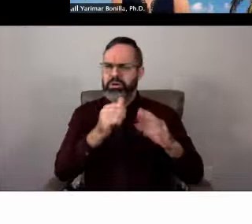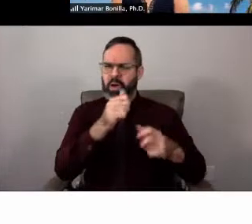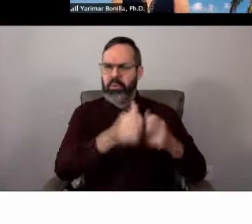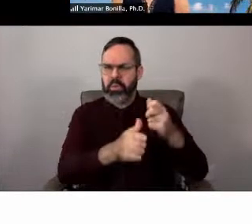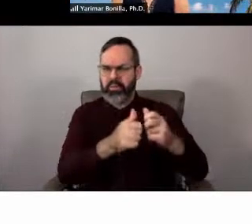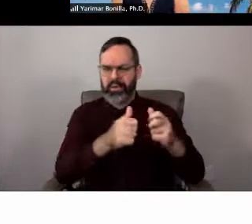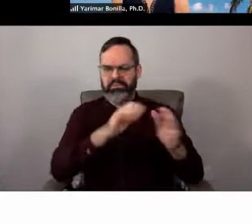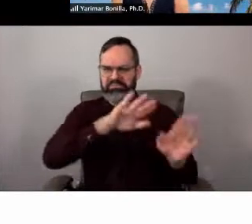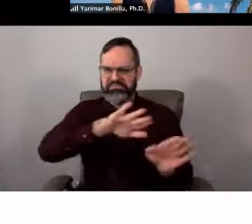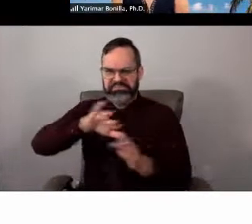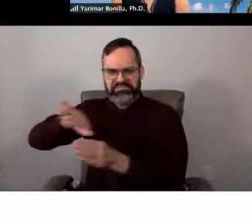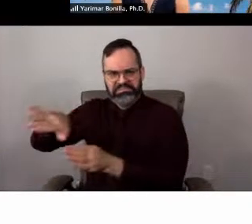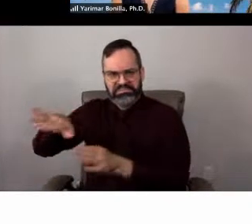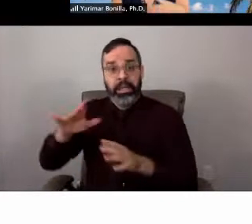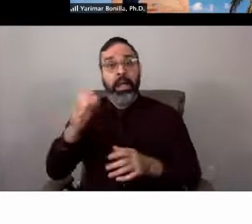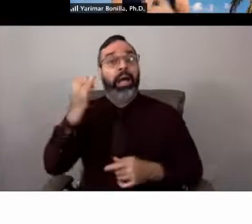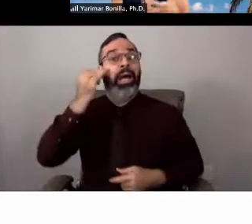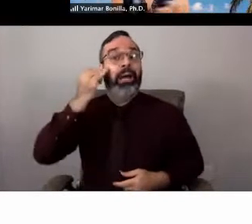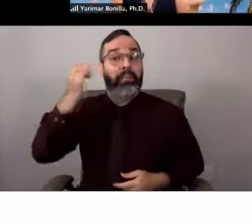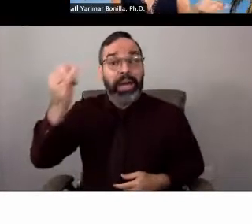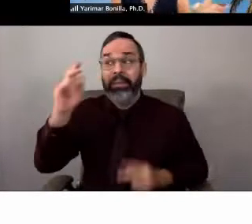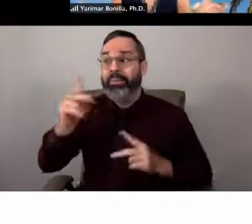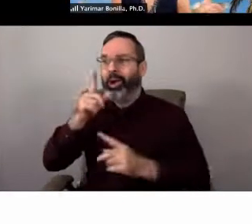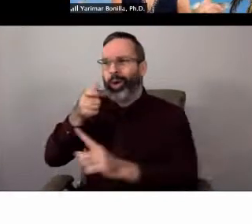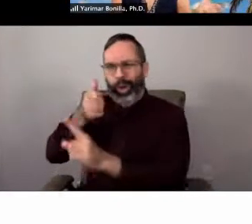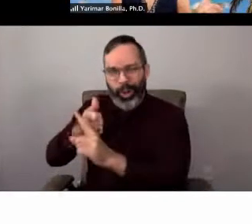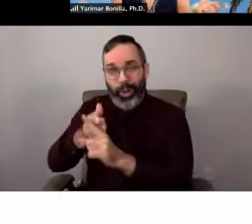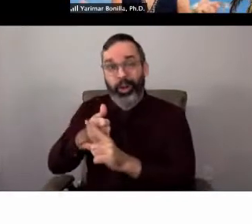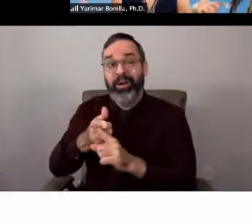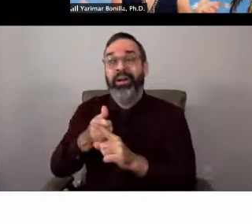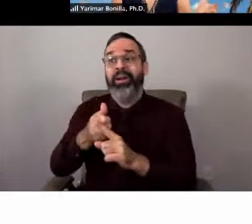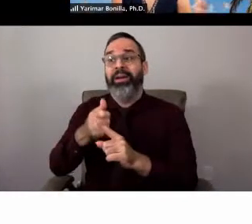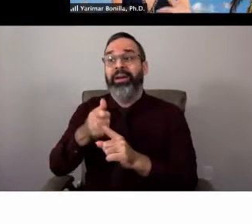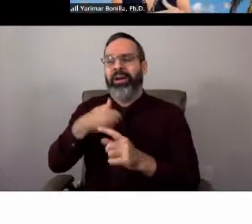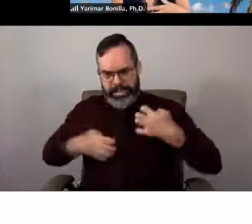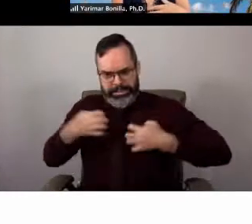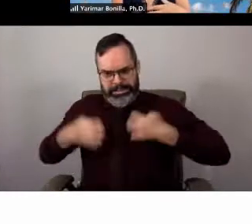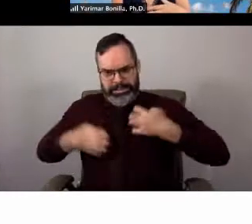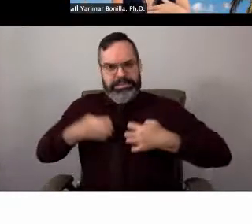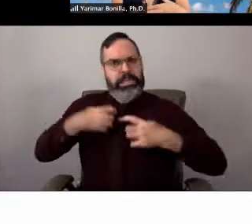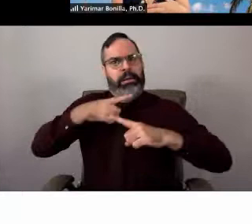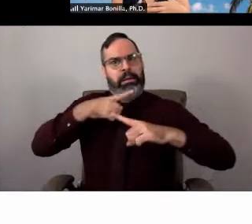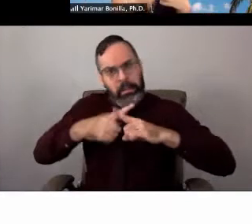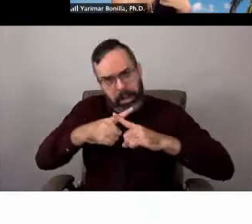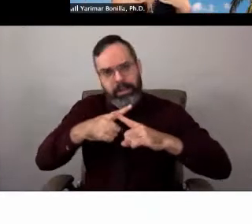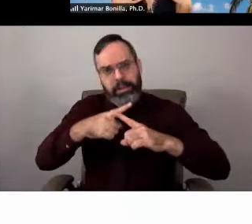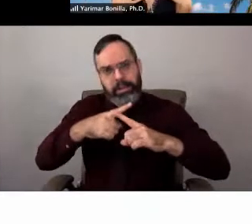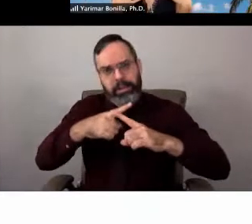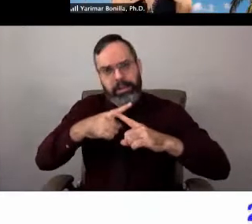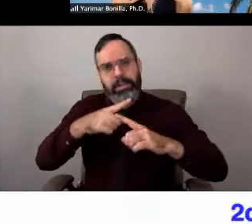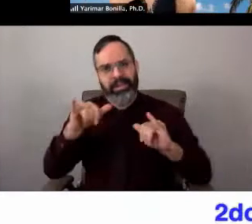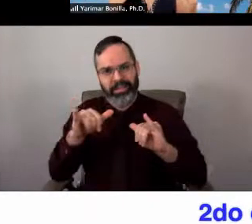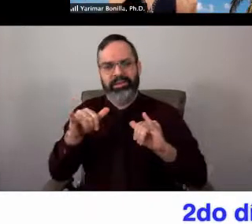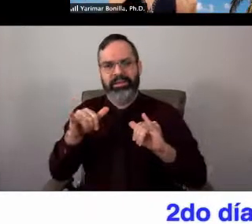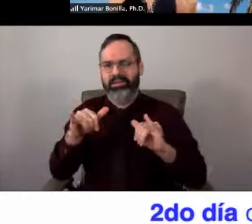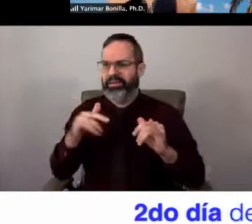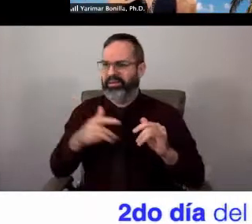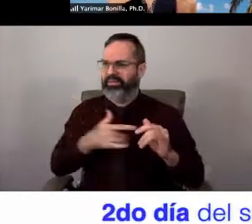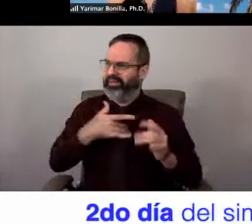So imagine, you know, the folks that are dealing with all this emotional baggage and a kind of this feeling